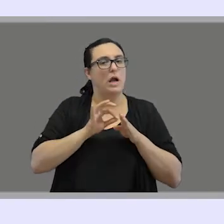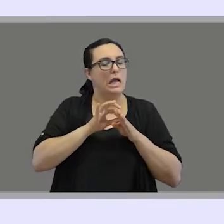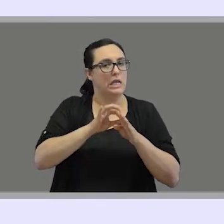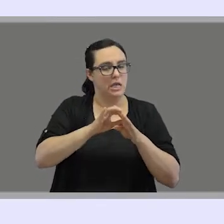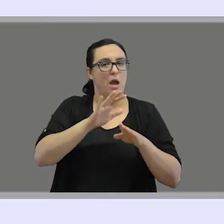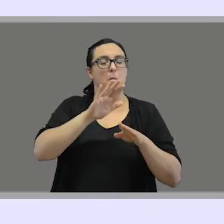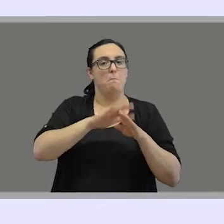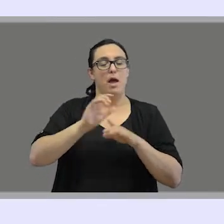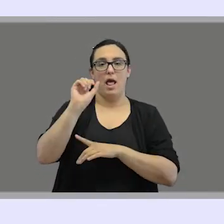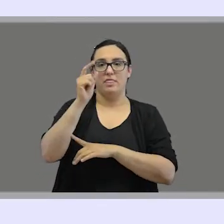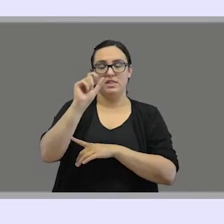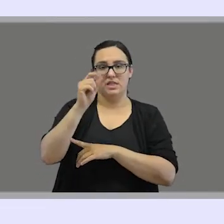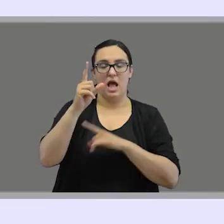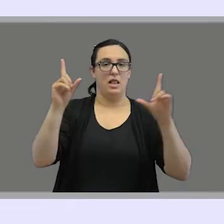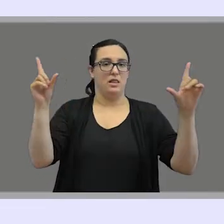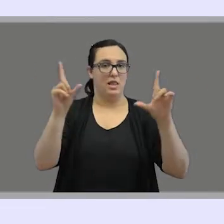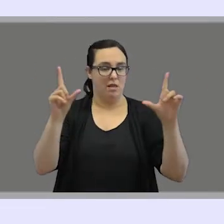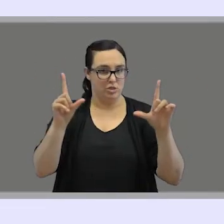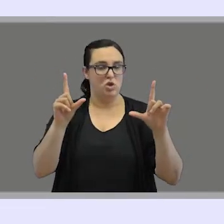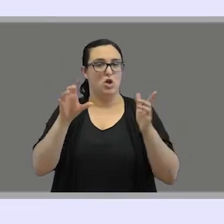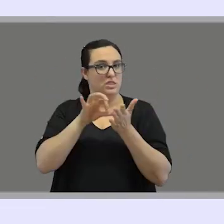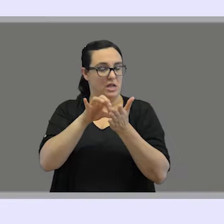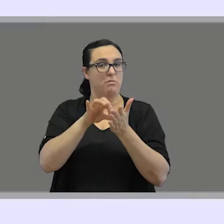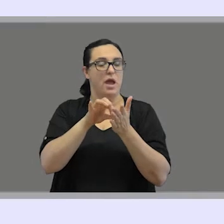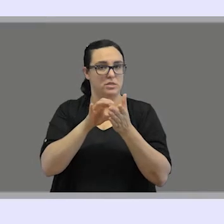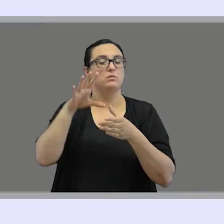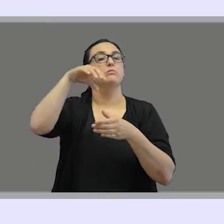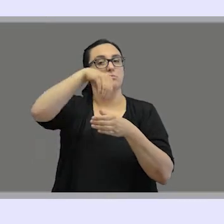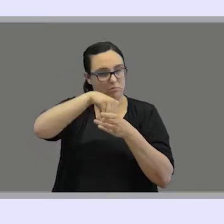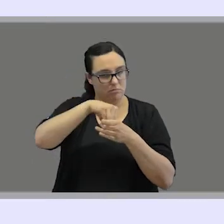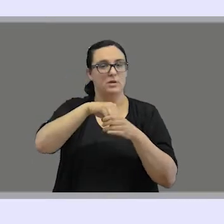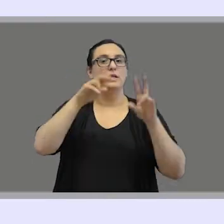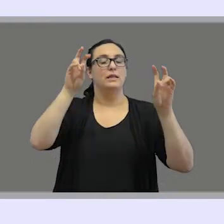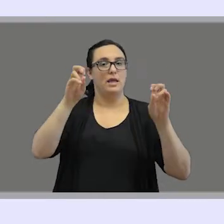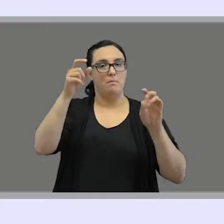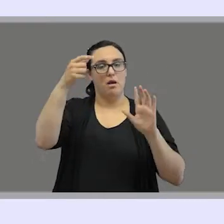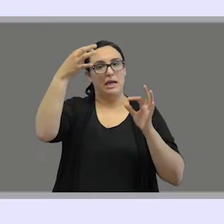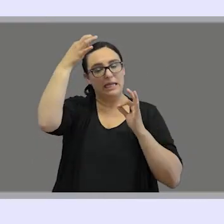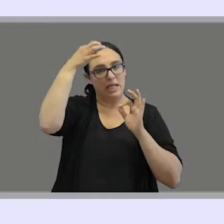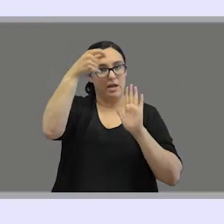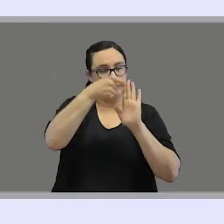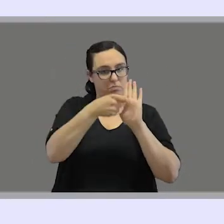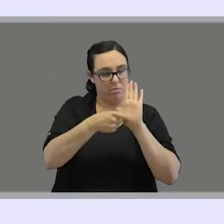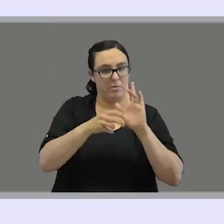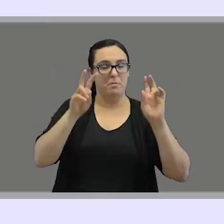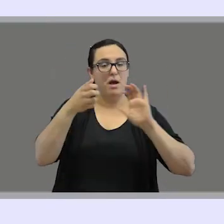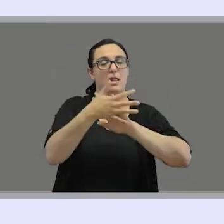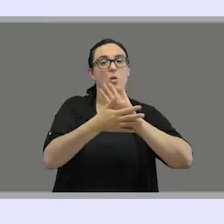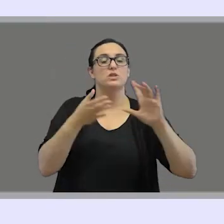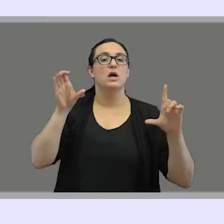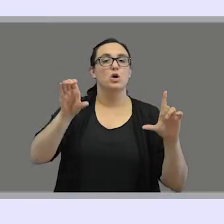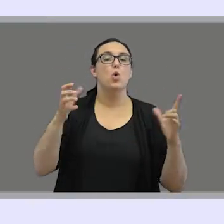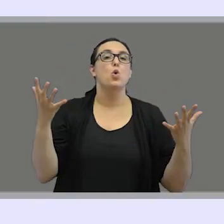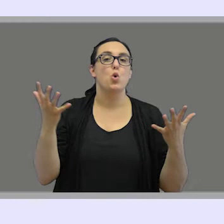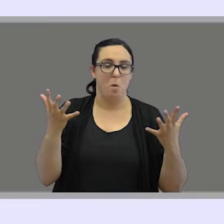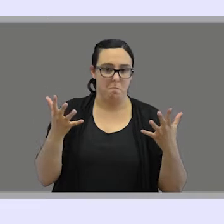some guidelines for digital TV equipment and services, and they have included some best practices to include sign